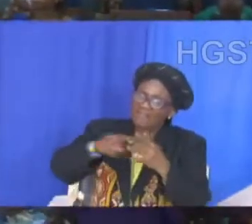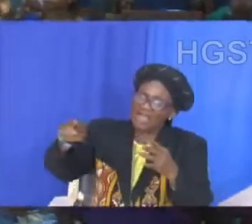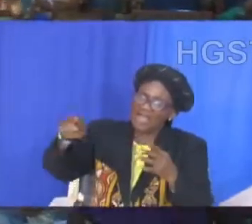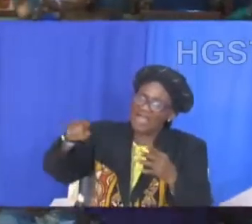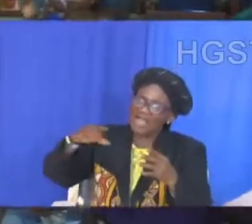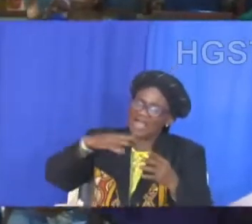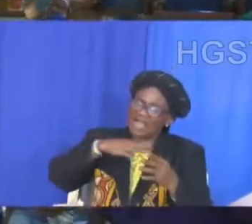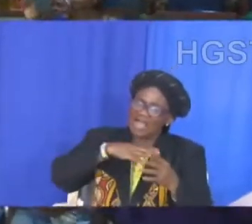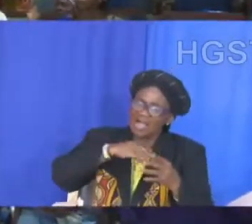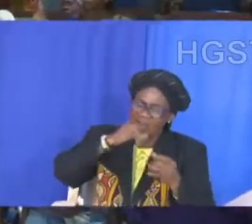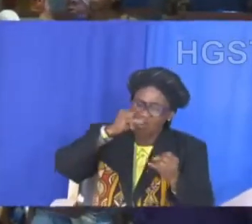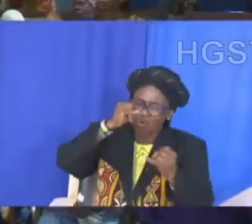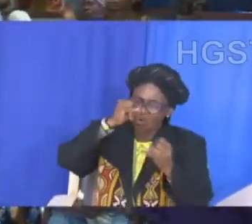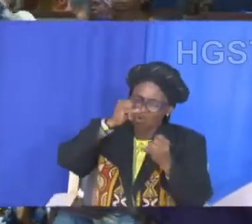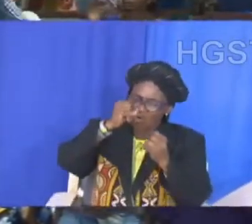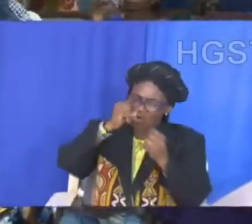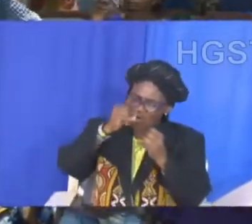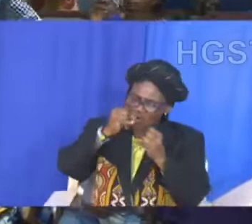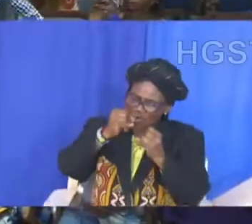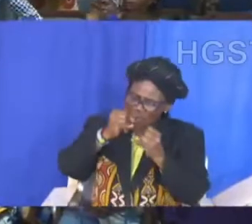Alpha,